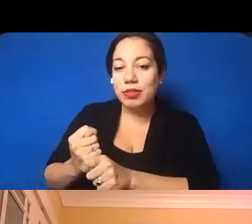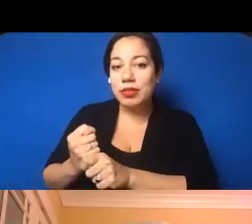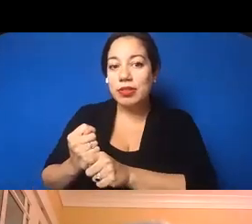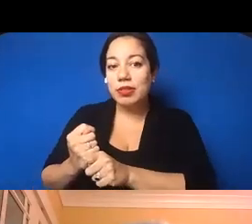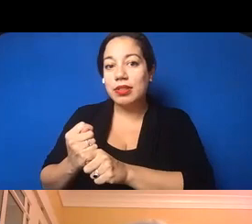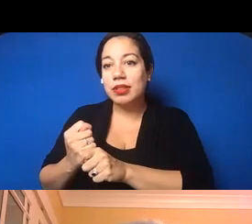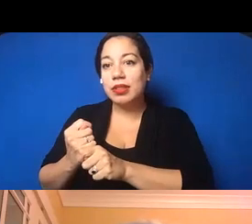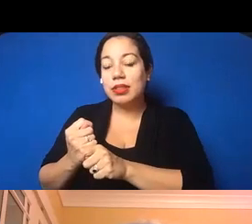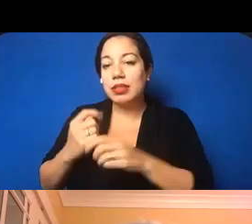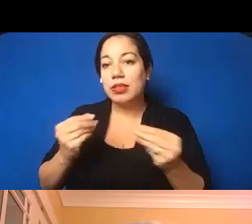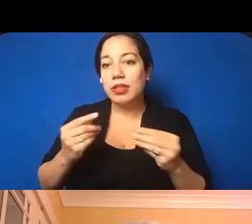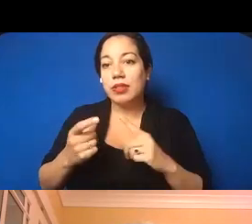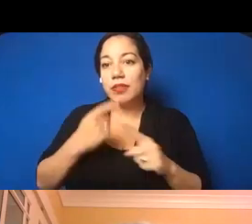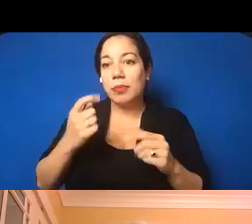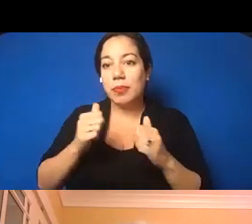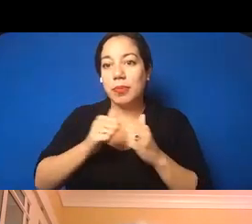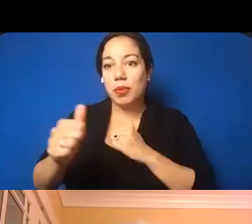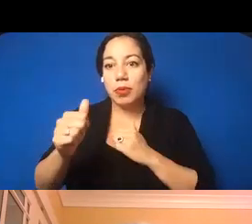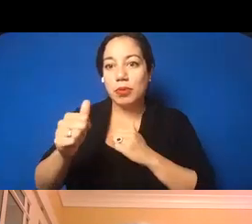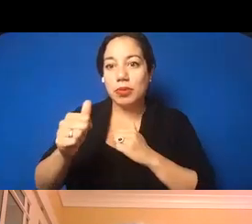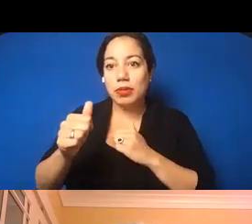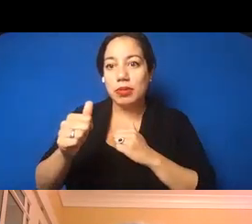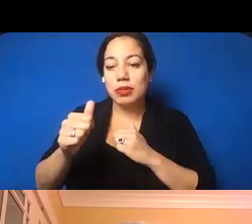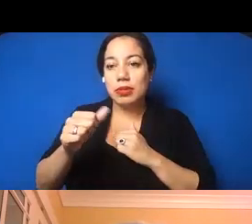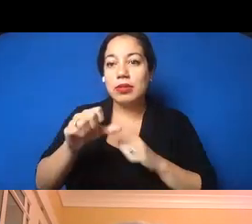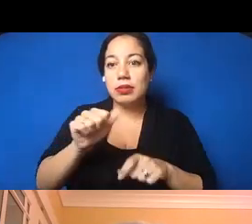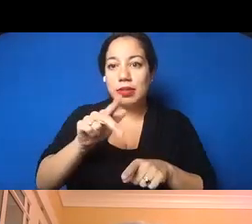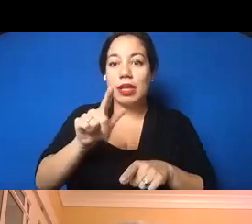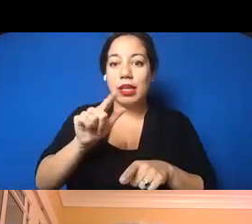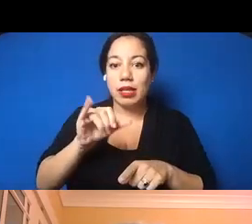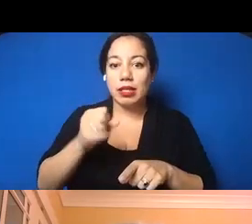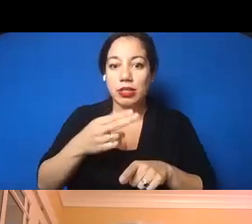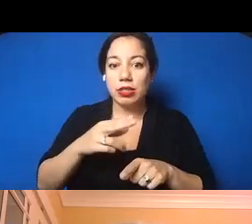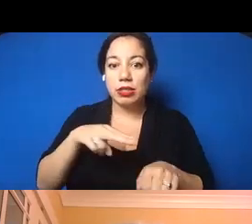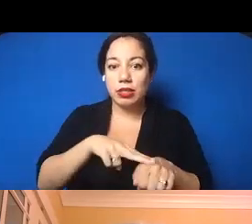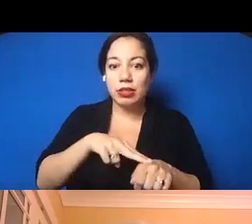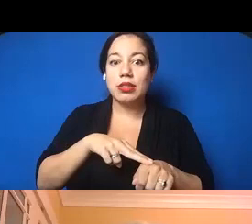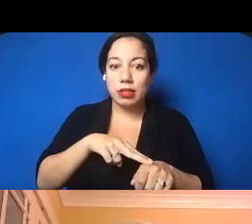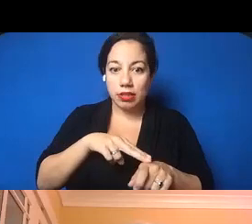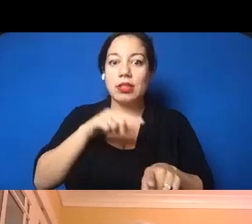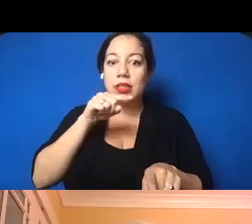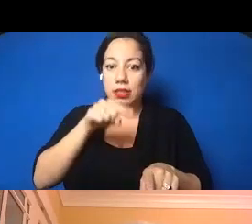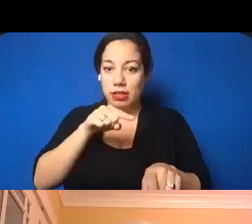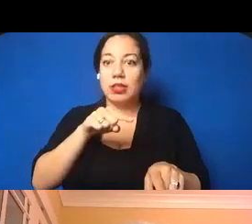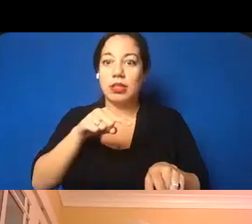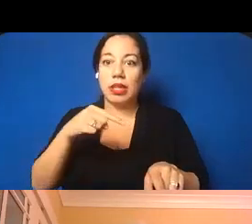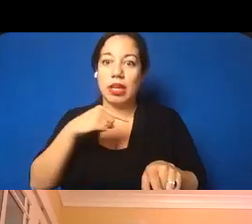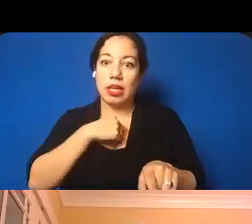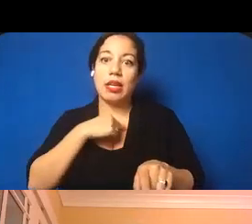the Coast Salish nations, that is the Musqueam, Tsleil-Waututh, and Squamish